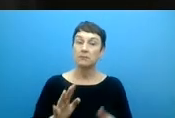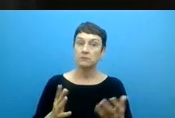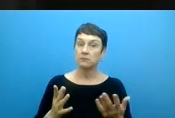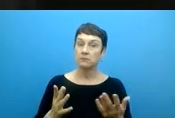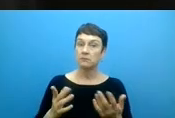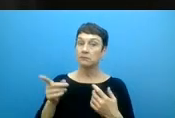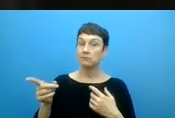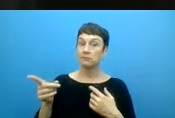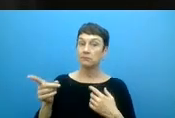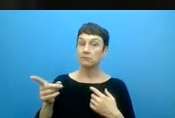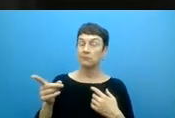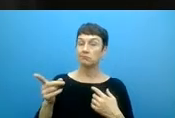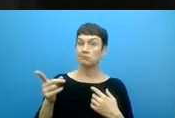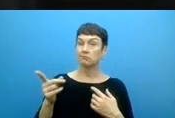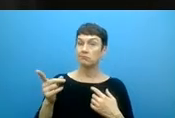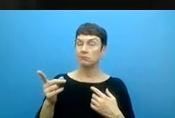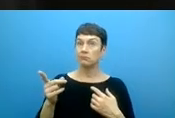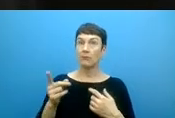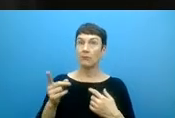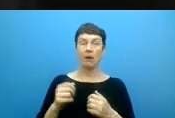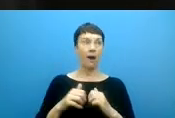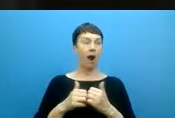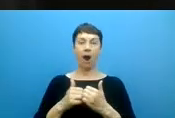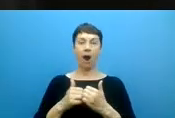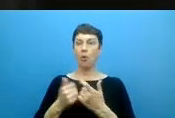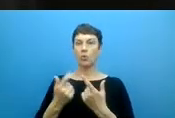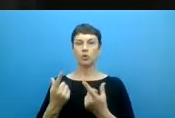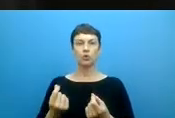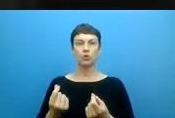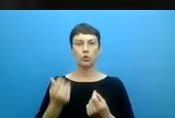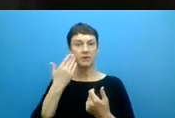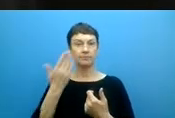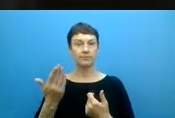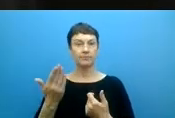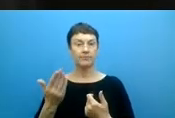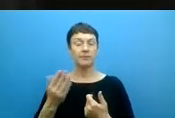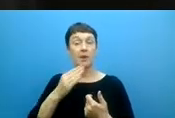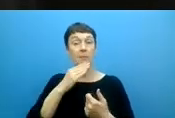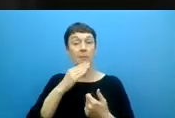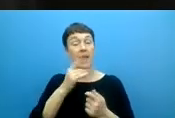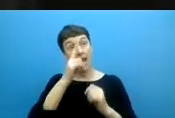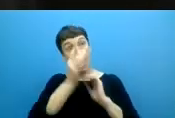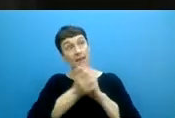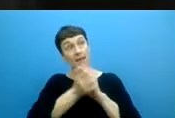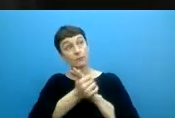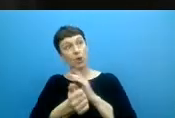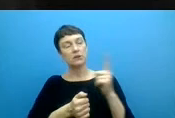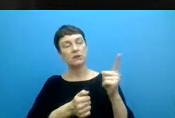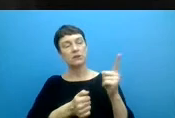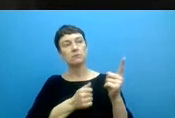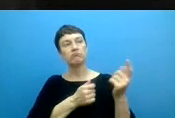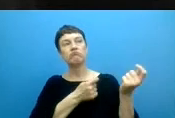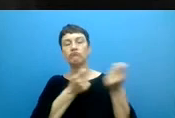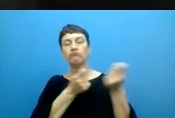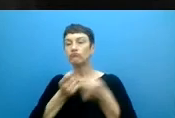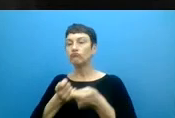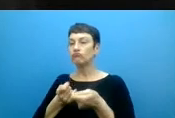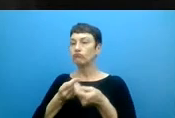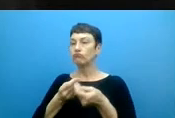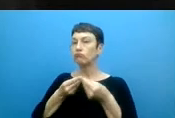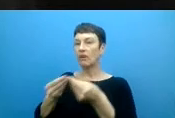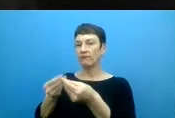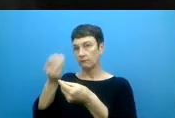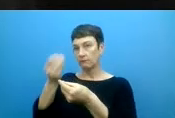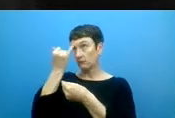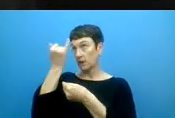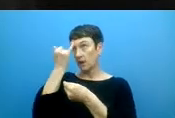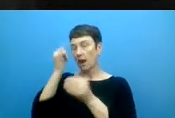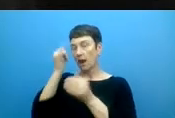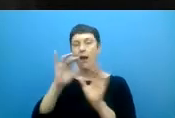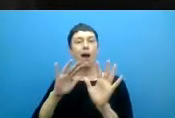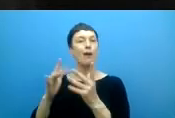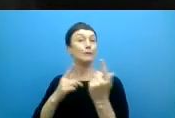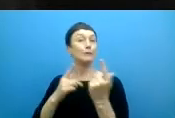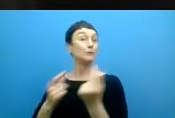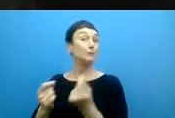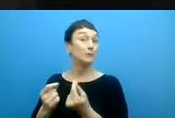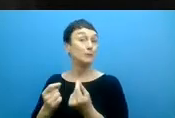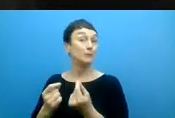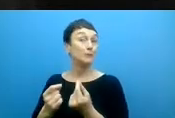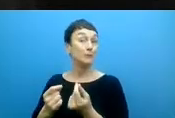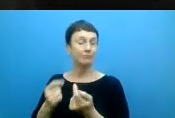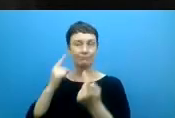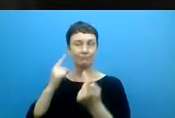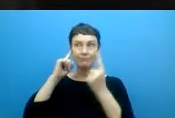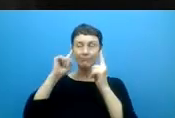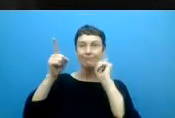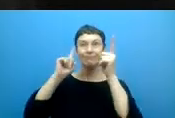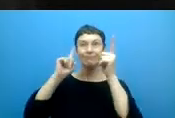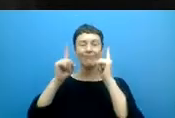how to. So asking an expert can help offer solutions, help think of innovative ideas, and also ensure that